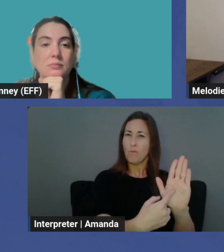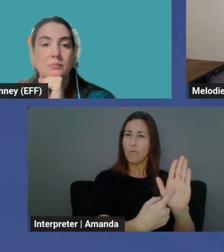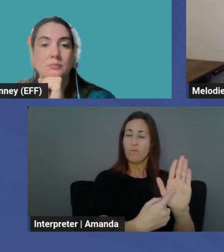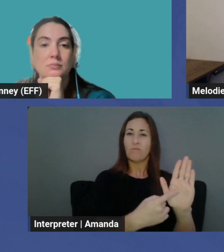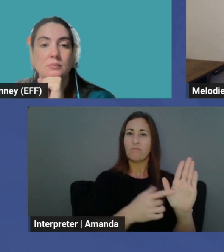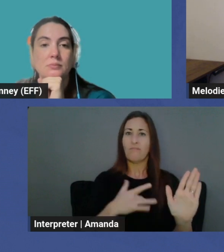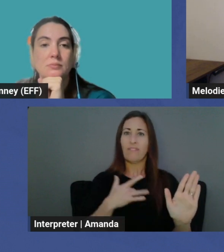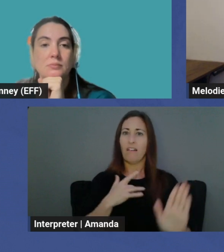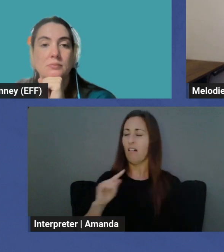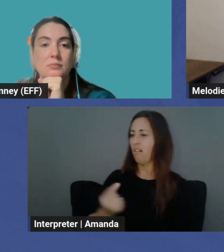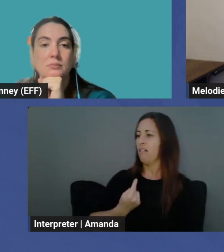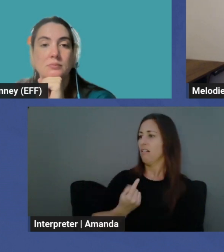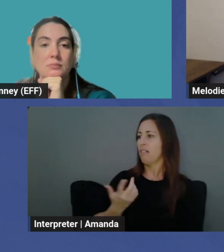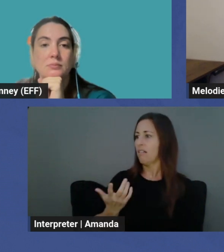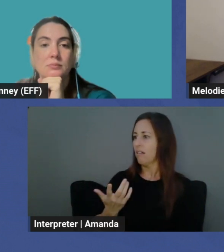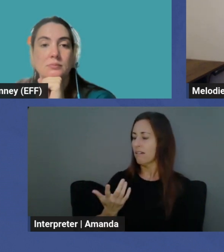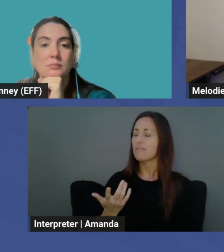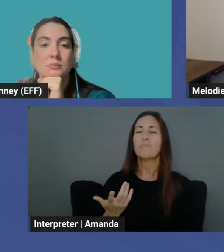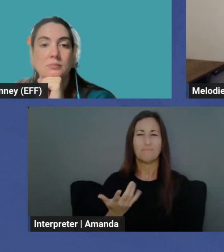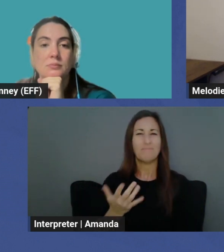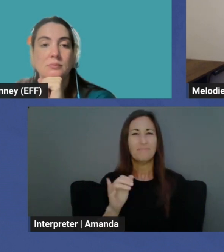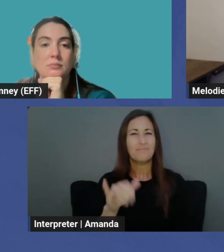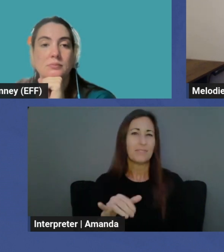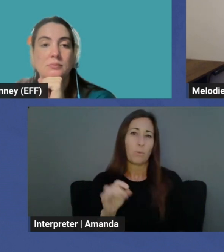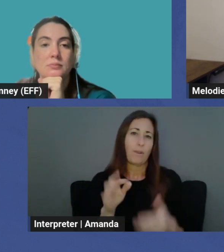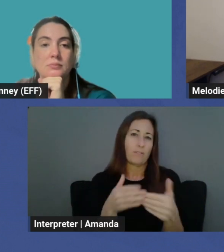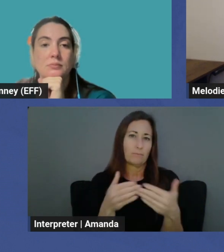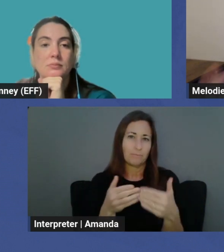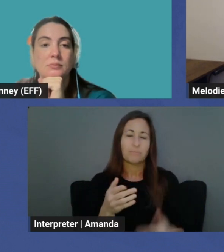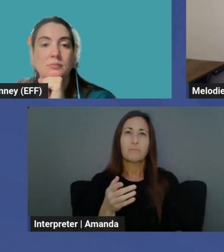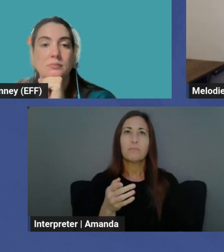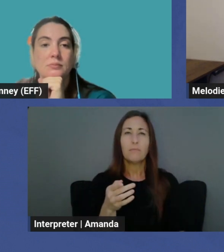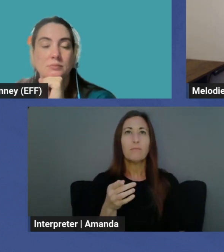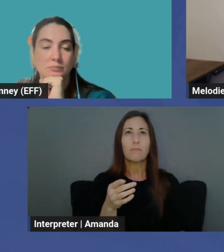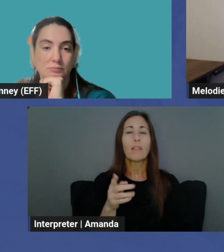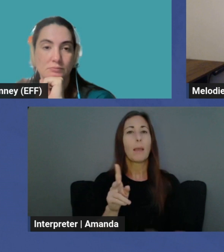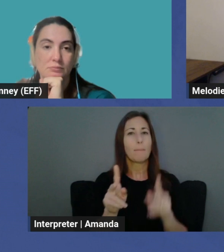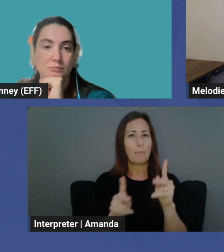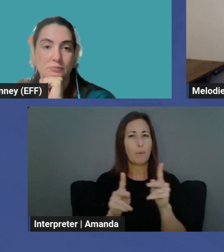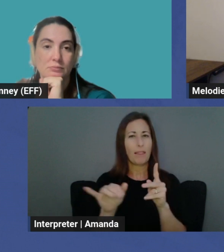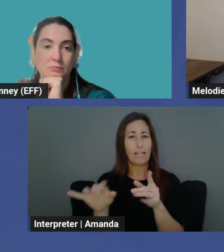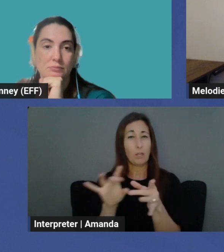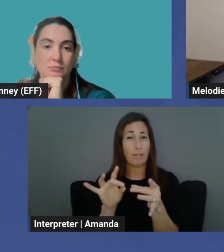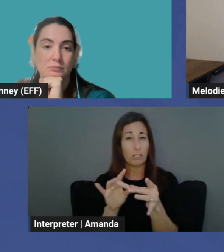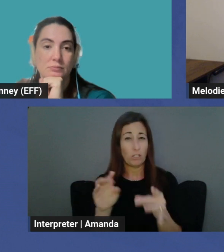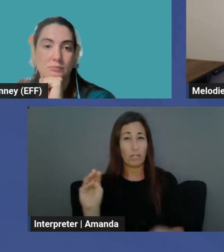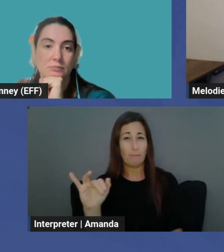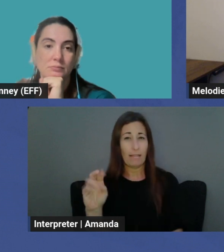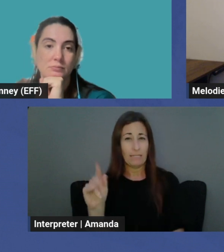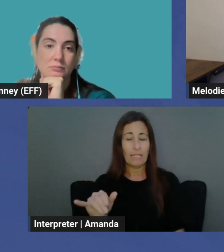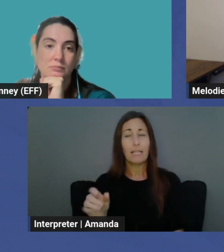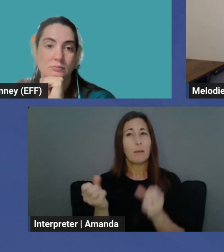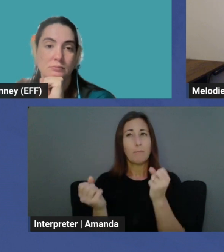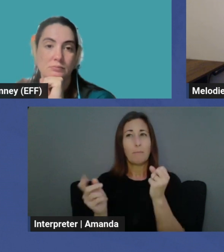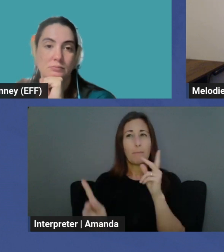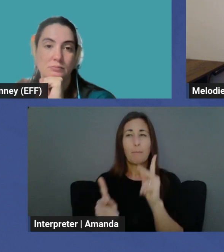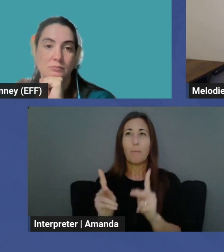offensive, or whatever. And people, as you mentioned, Mandy, are really